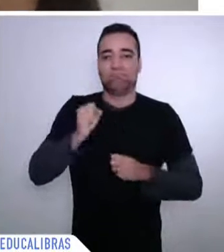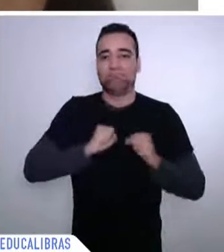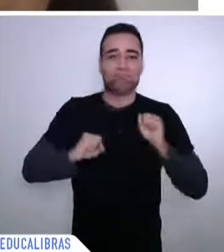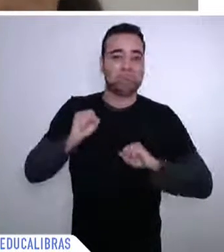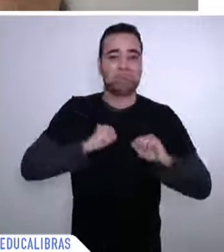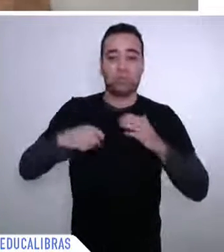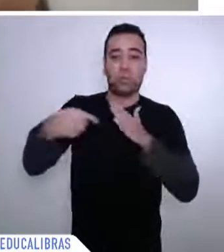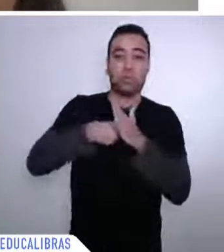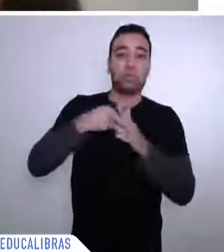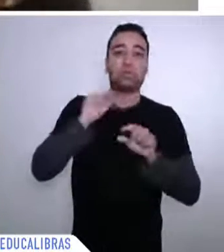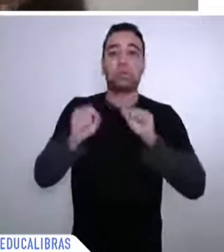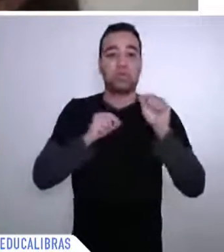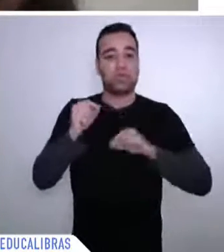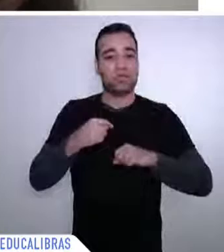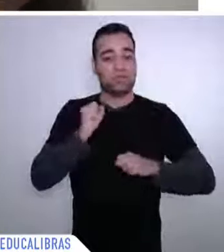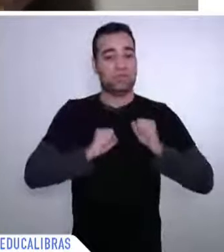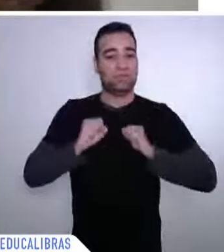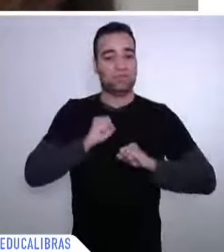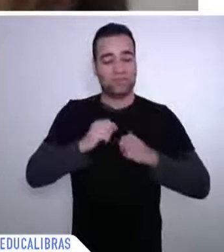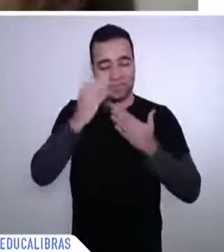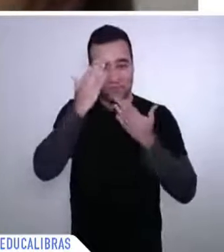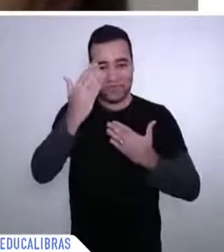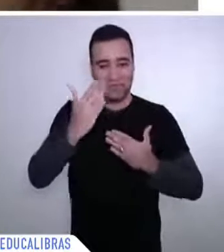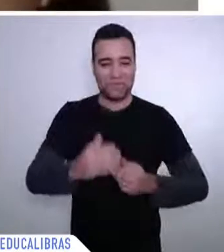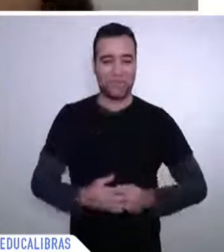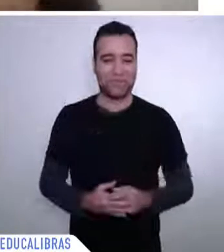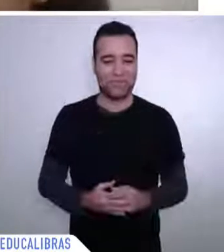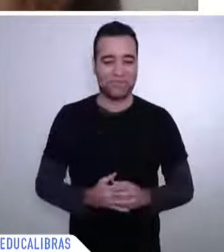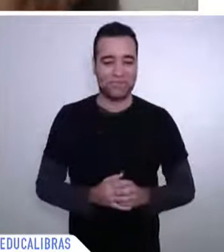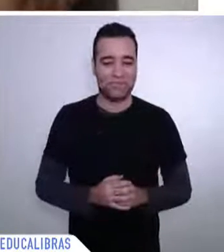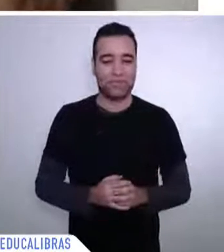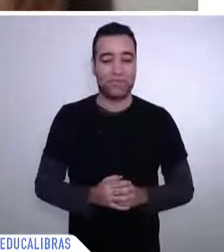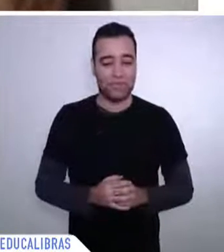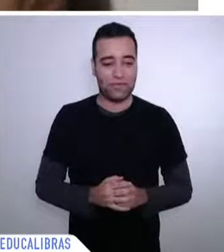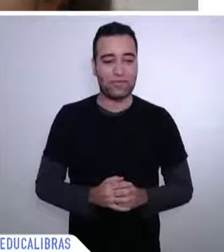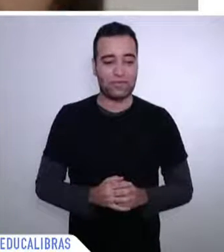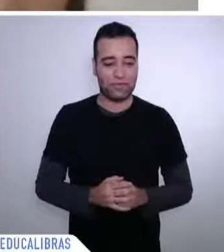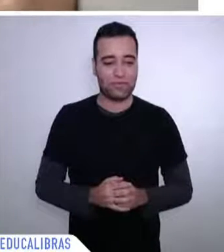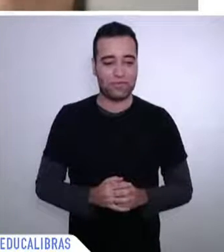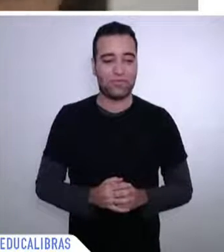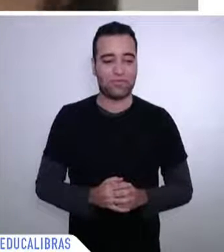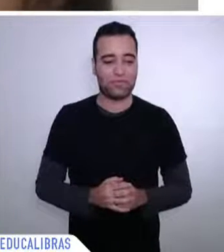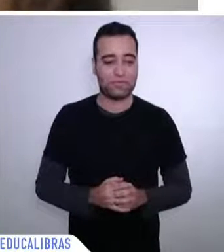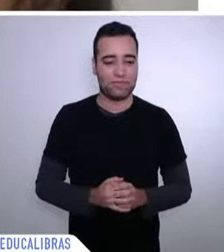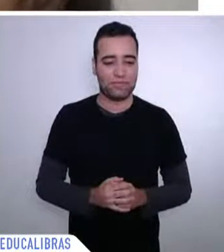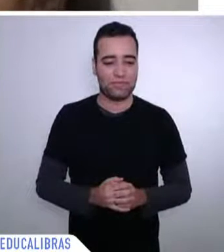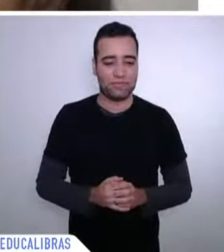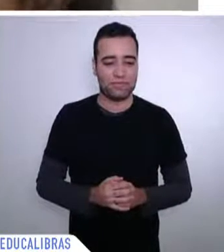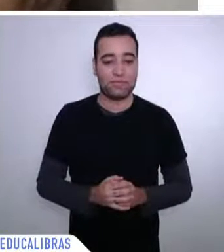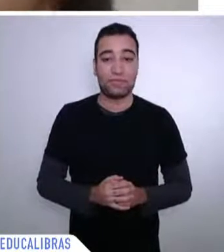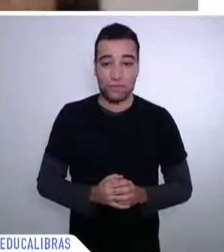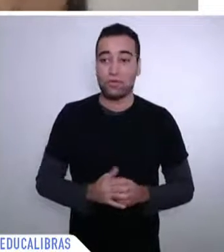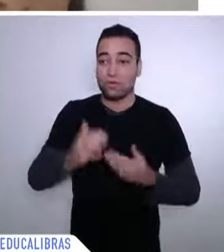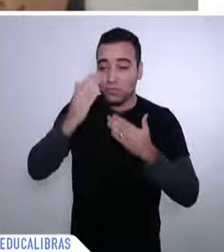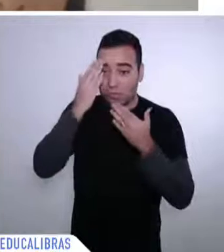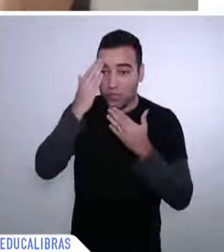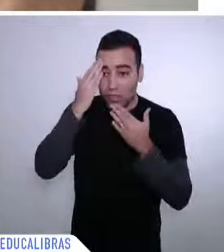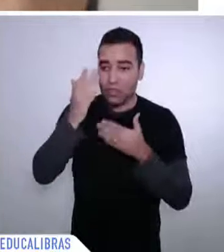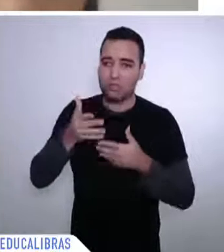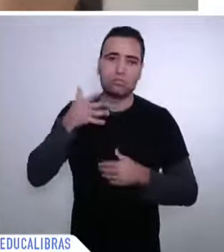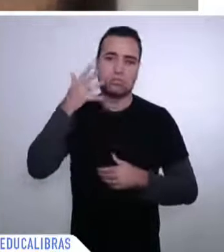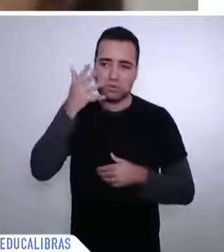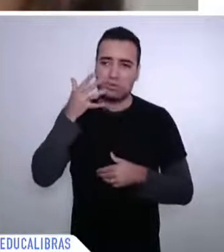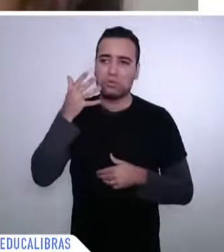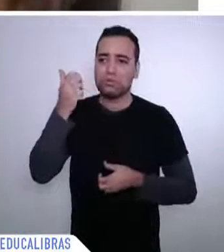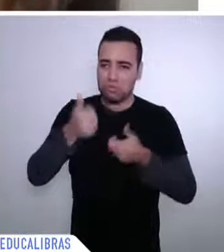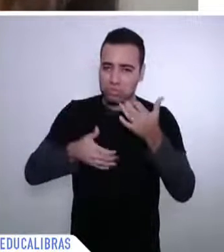Thank you very much, Stijn. Such an interesting contribution on the impact of inequalities on